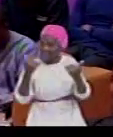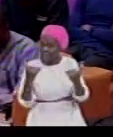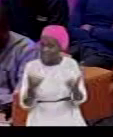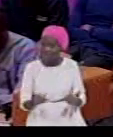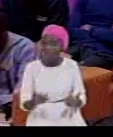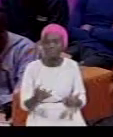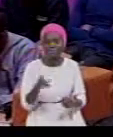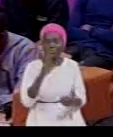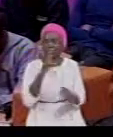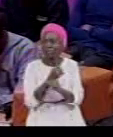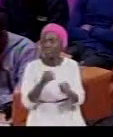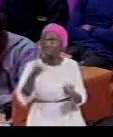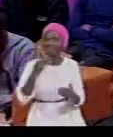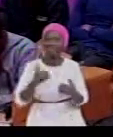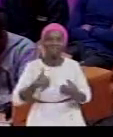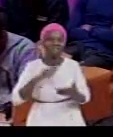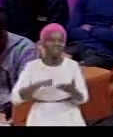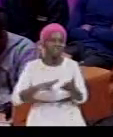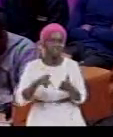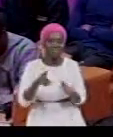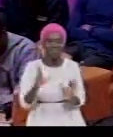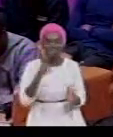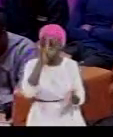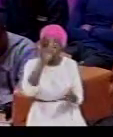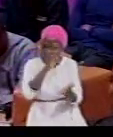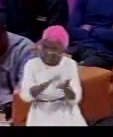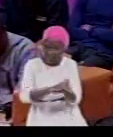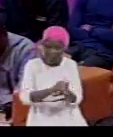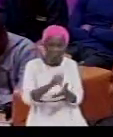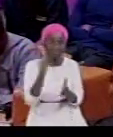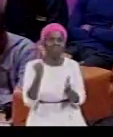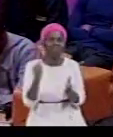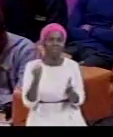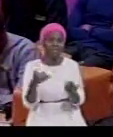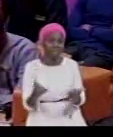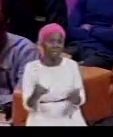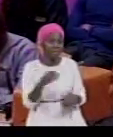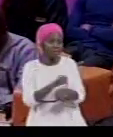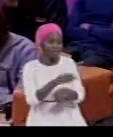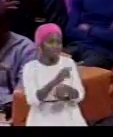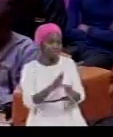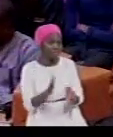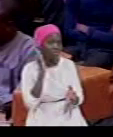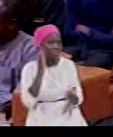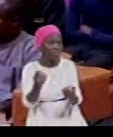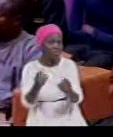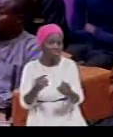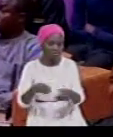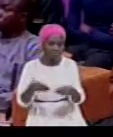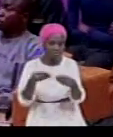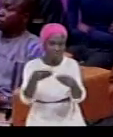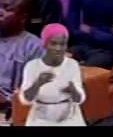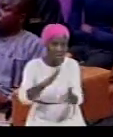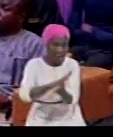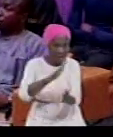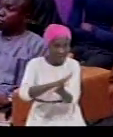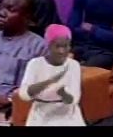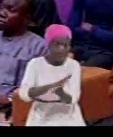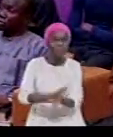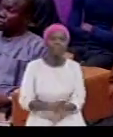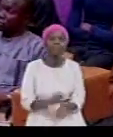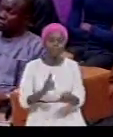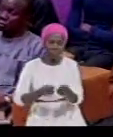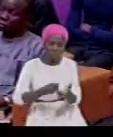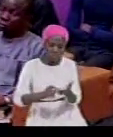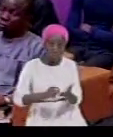usual sleeves we give to those who have just given their lives to the Lord, so that as you feel that